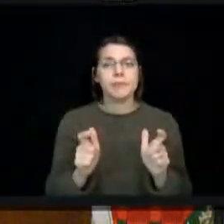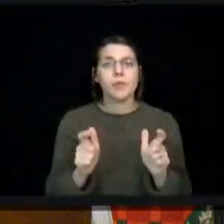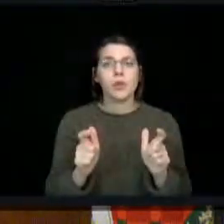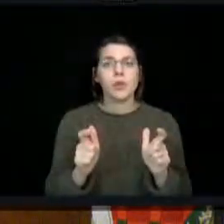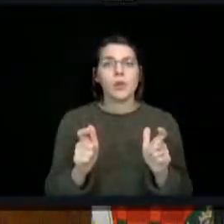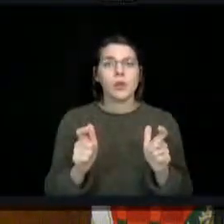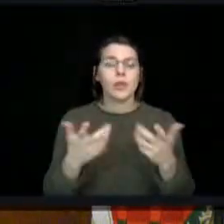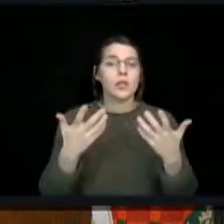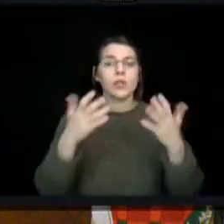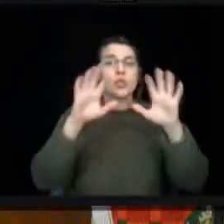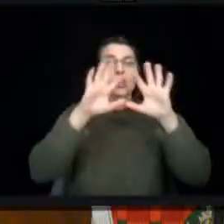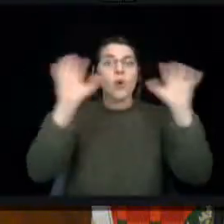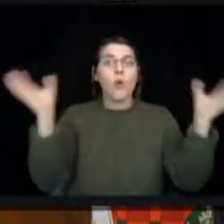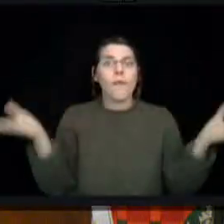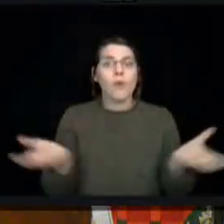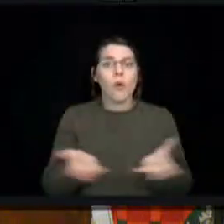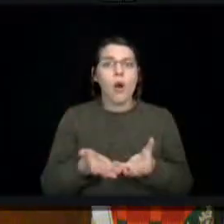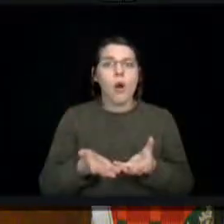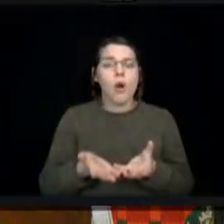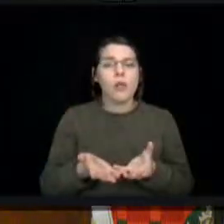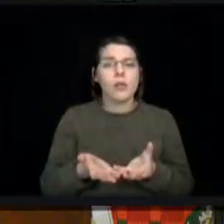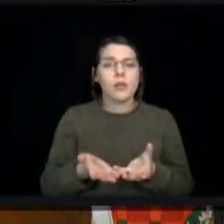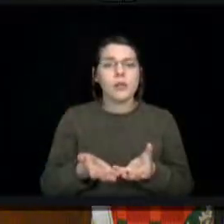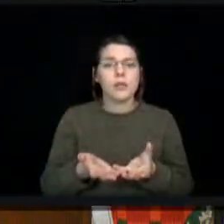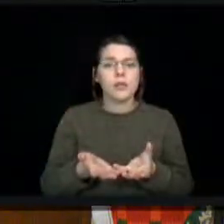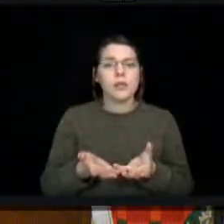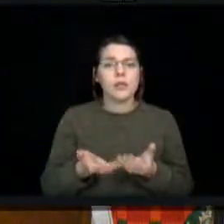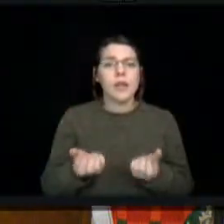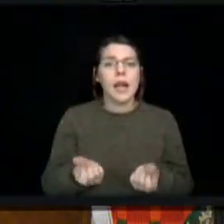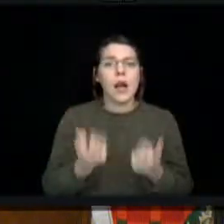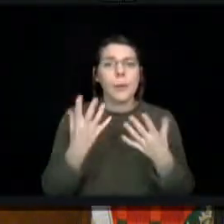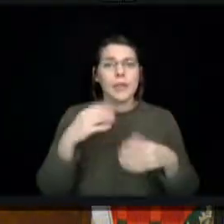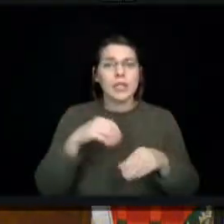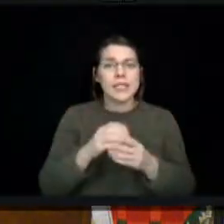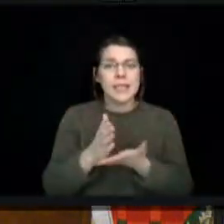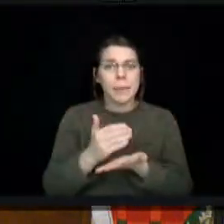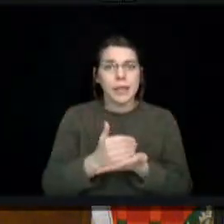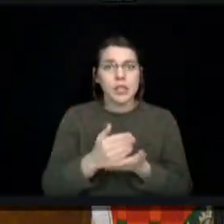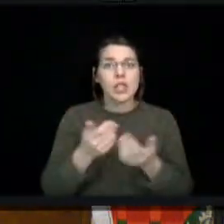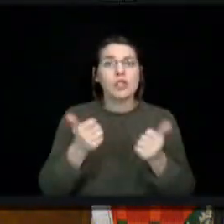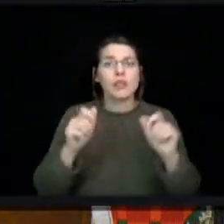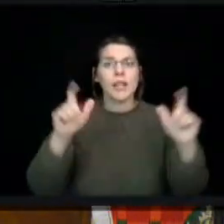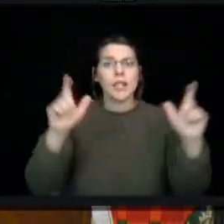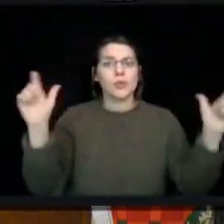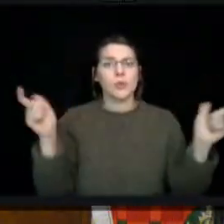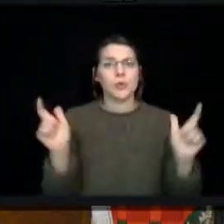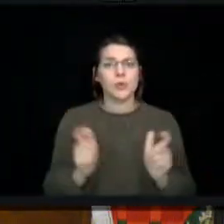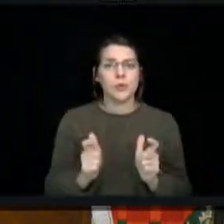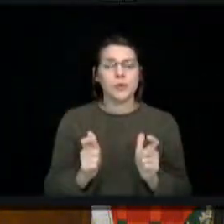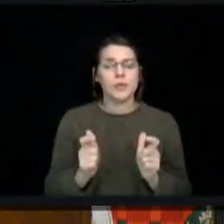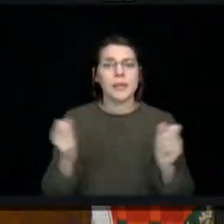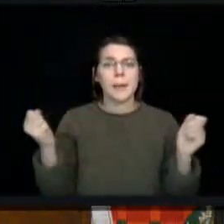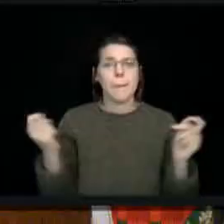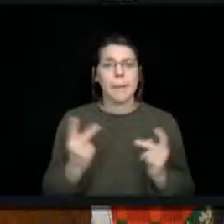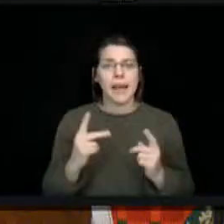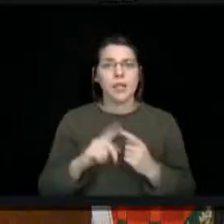form the amount within the budget back to what it had been, or commensurate with what it had been in